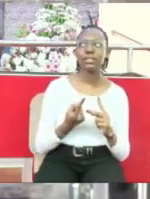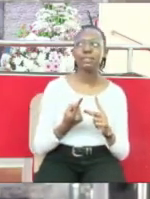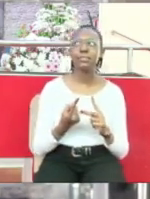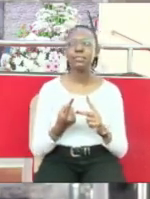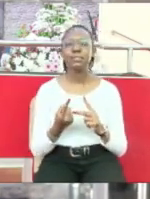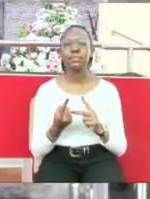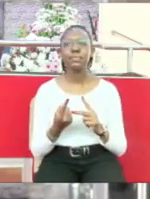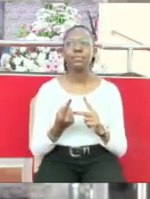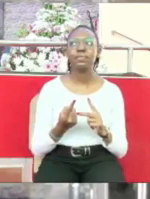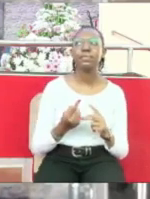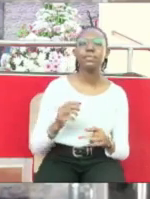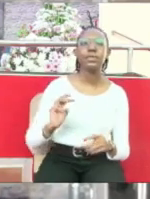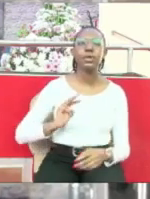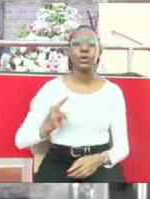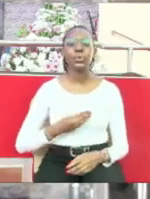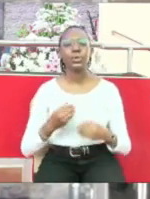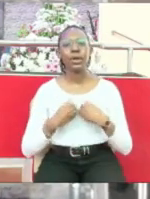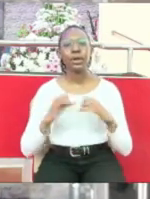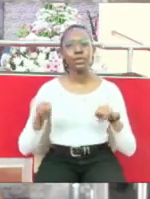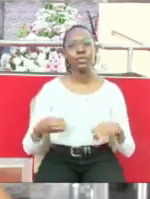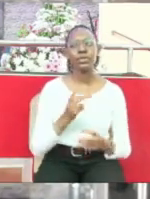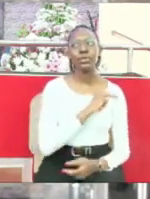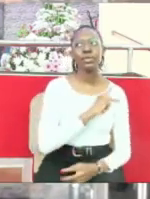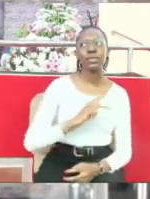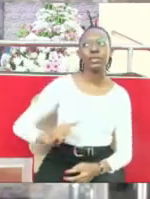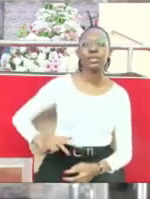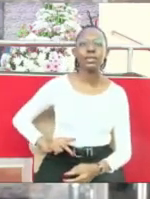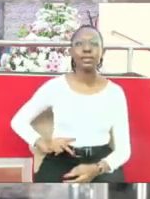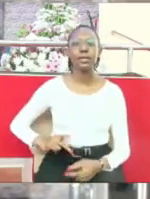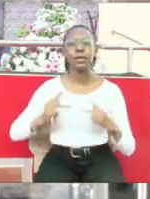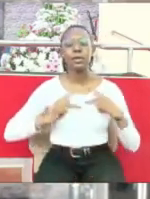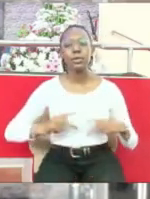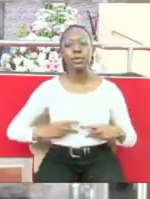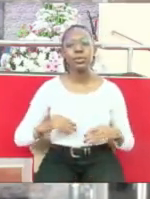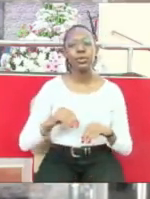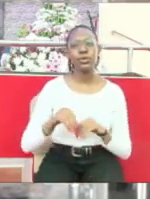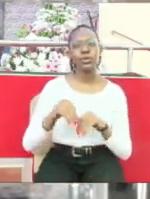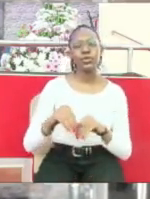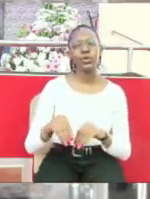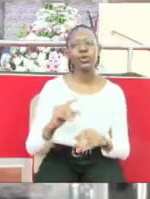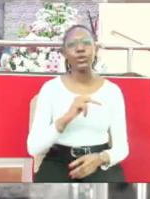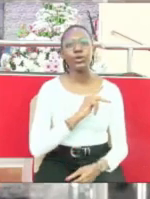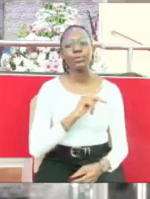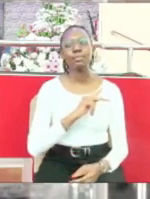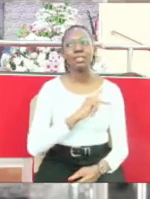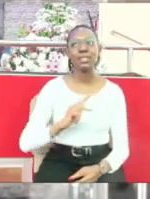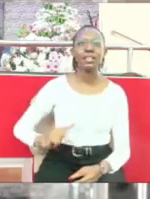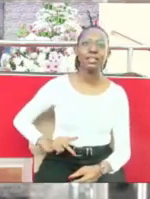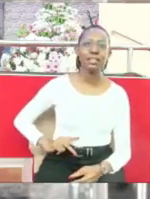ufalme mpya ambao unaanza. We have a new king. Tuna mfalme mpya. They would follow him. Wangemfuata. They would go around